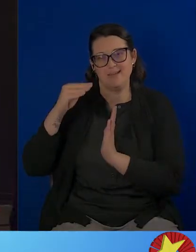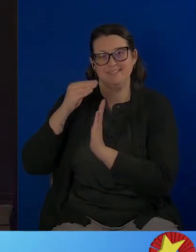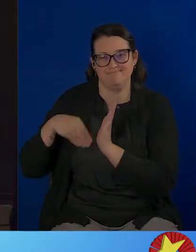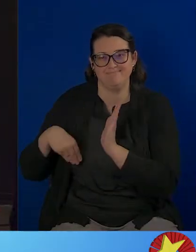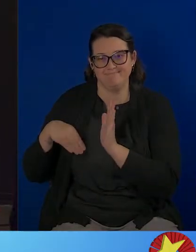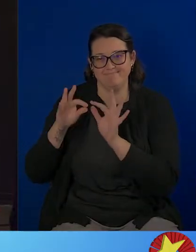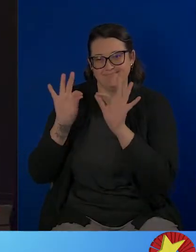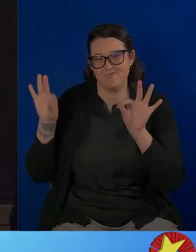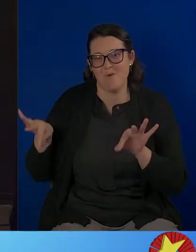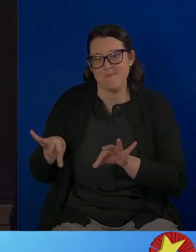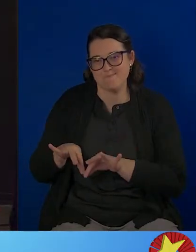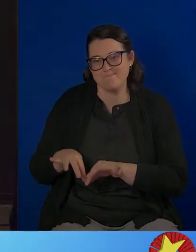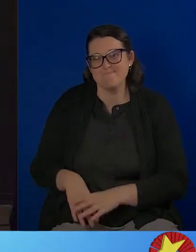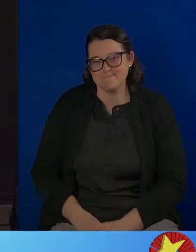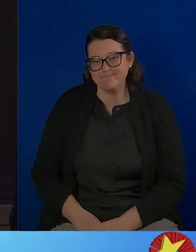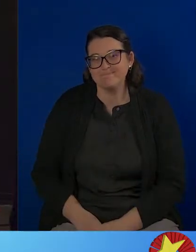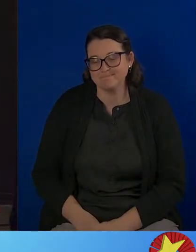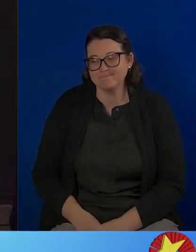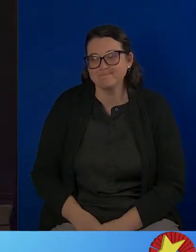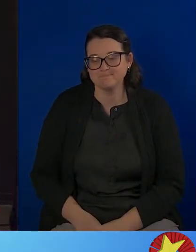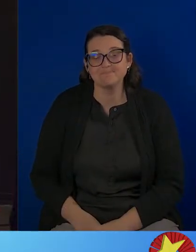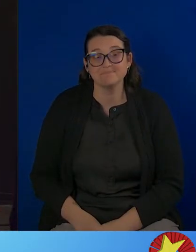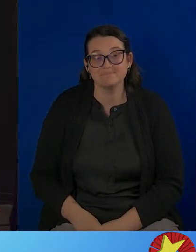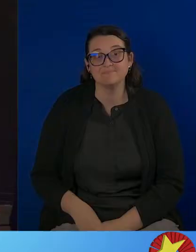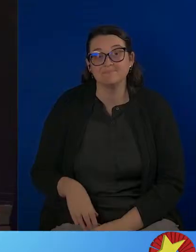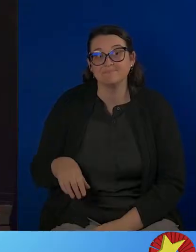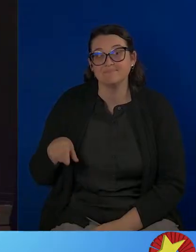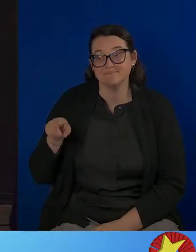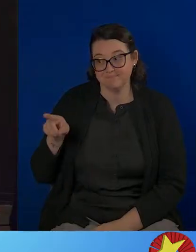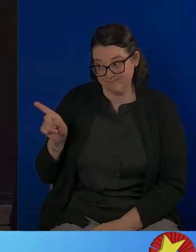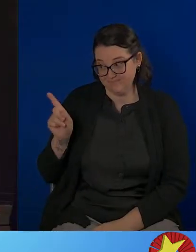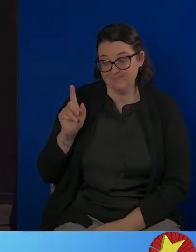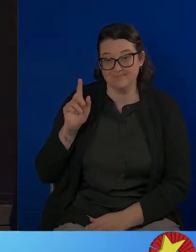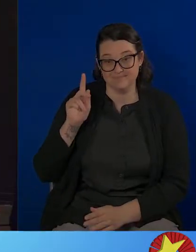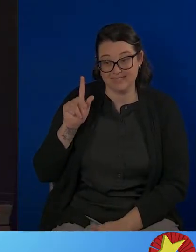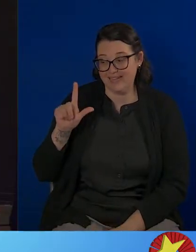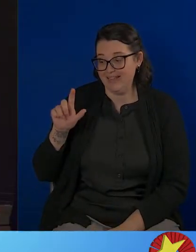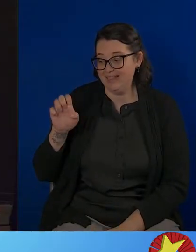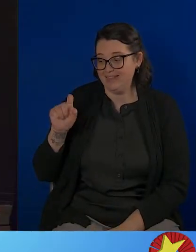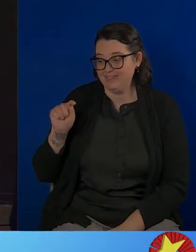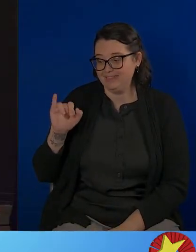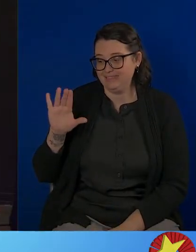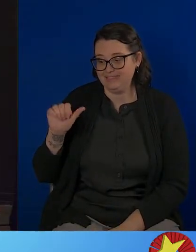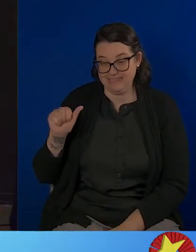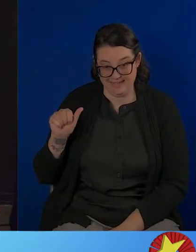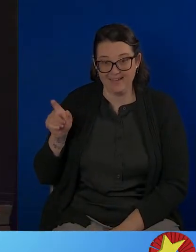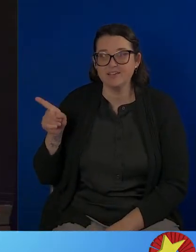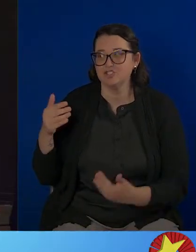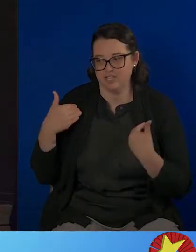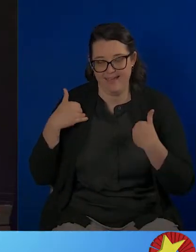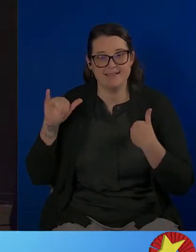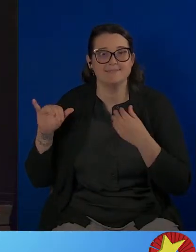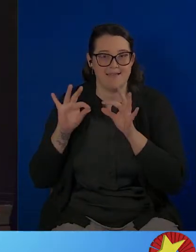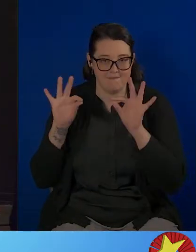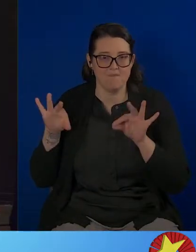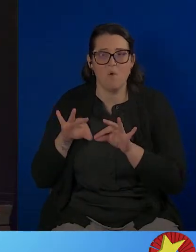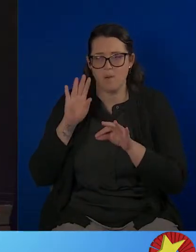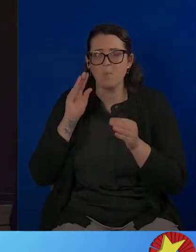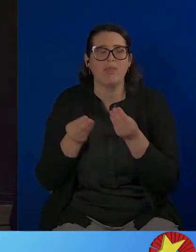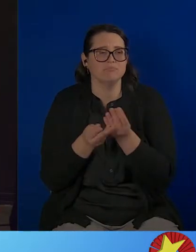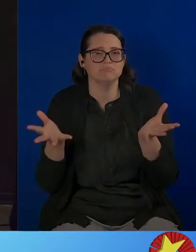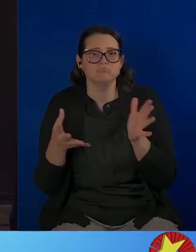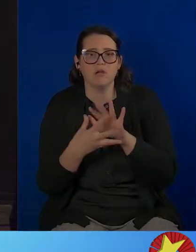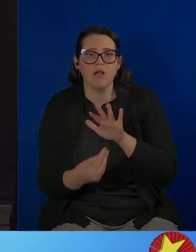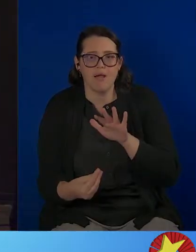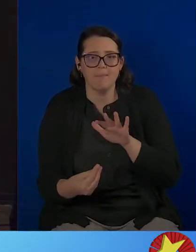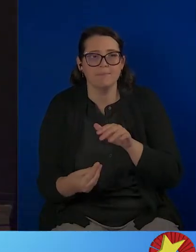out. That form Leticia currently has, and she will provide a copy of that to you to fill out